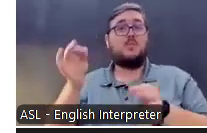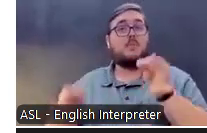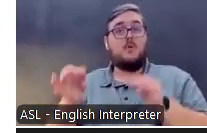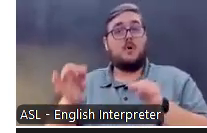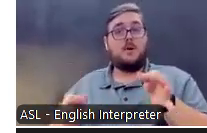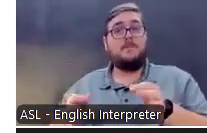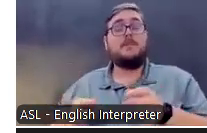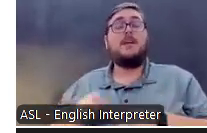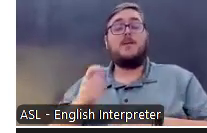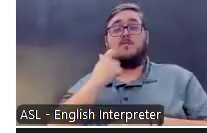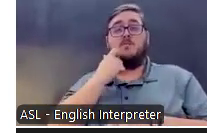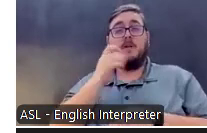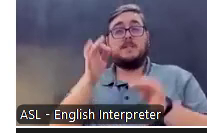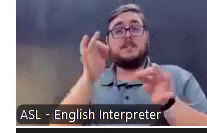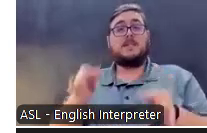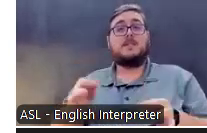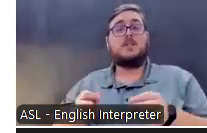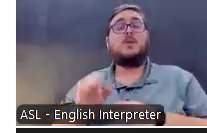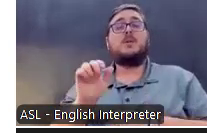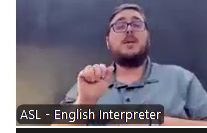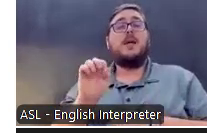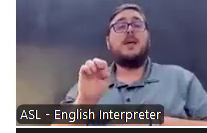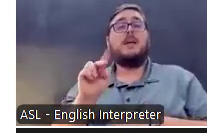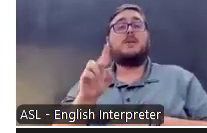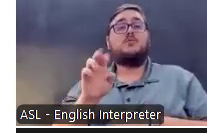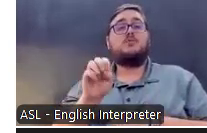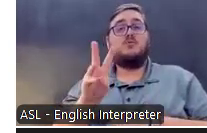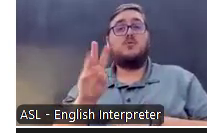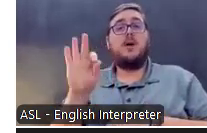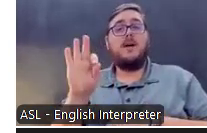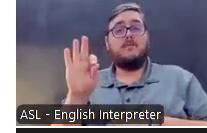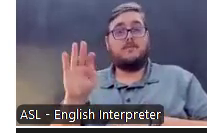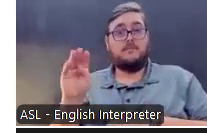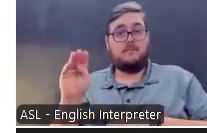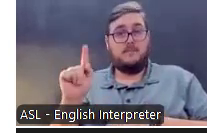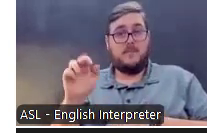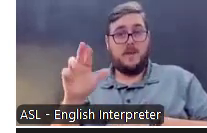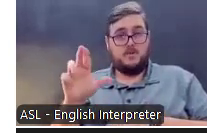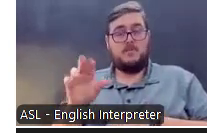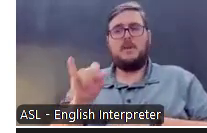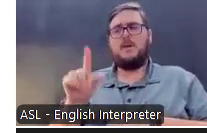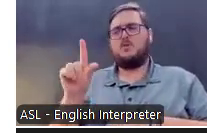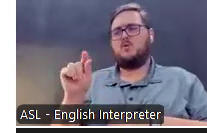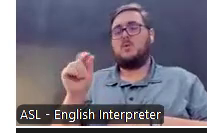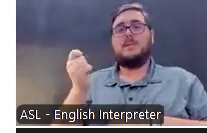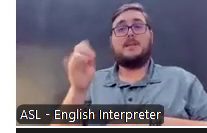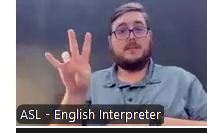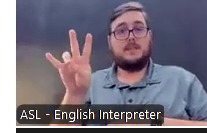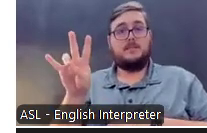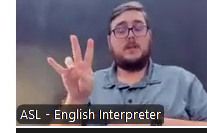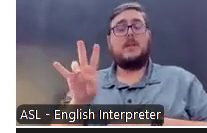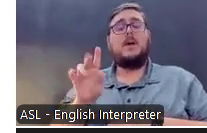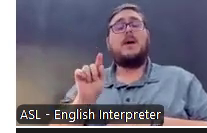matter, and that was decided in 2017. This is a very important decision in the world